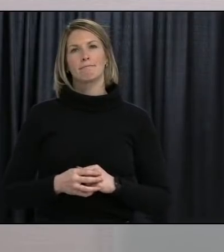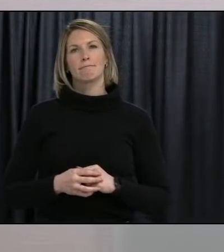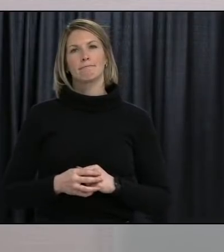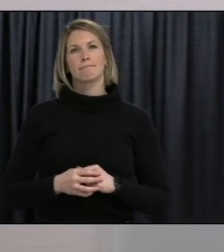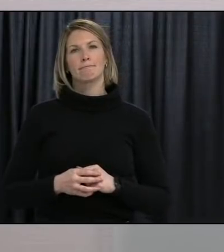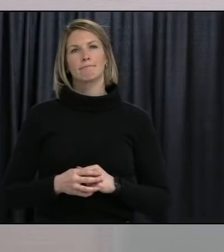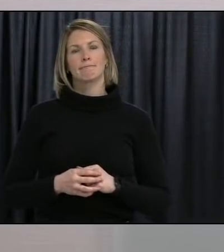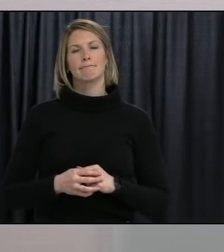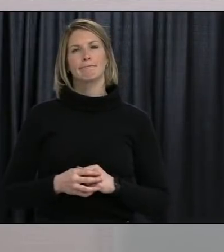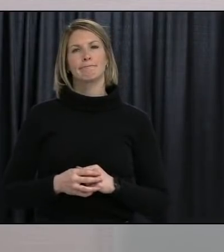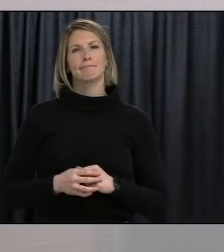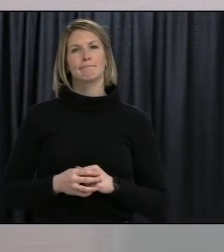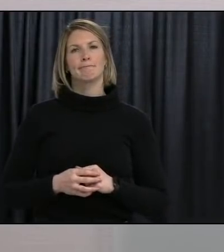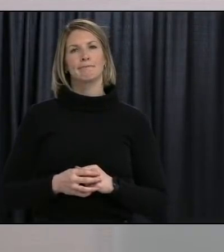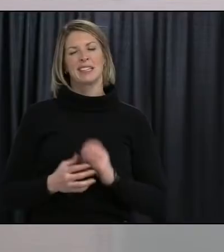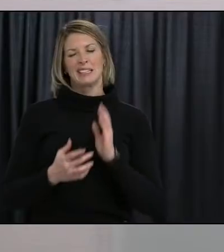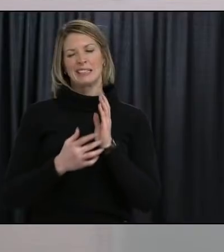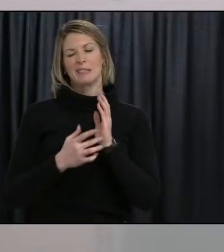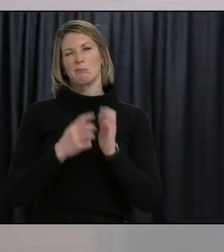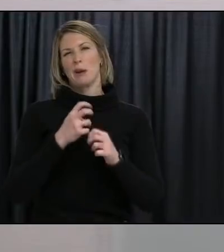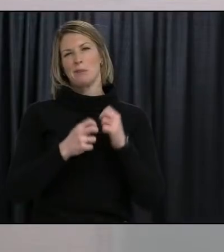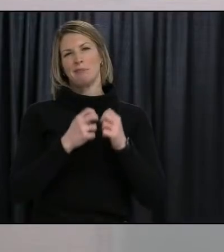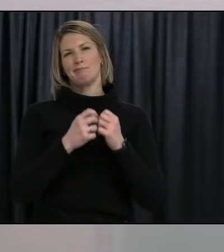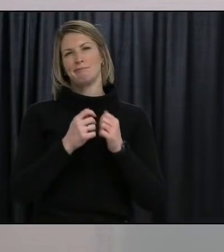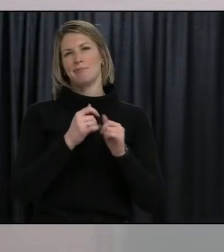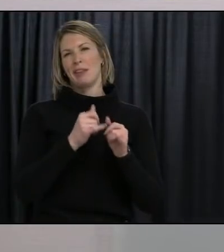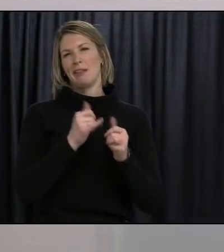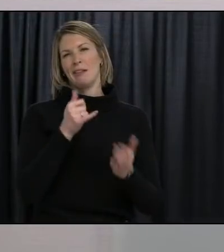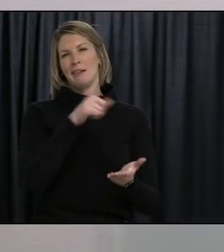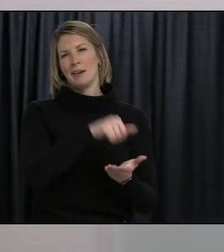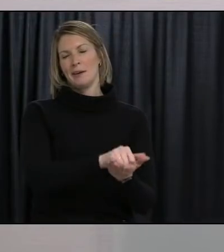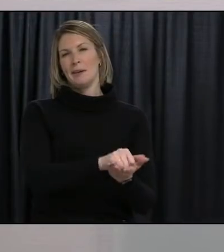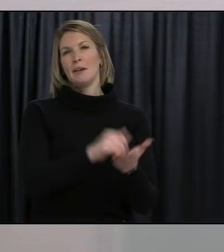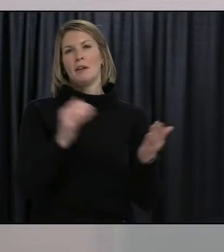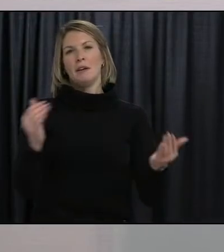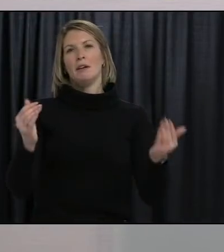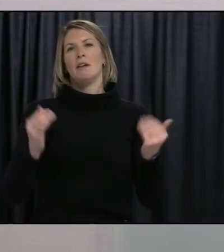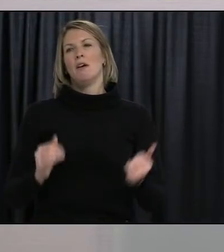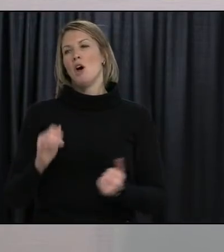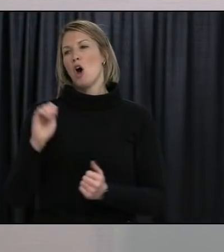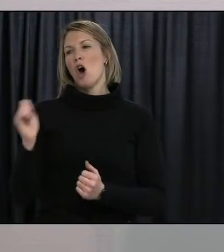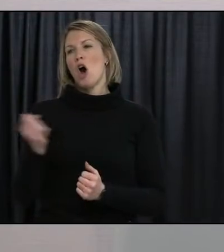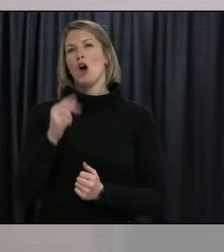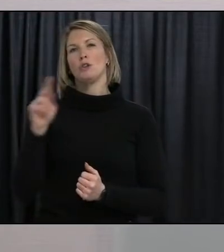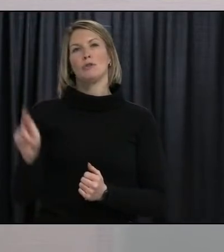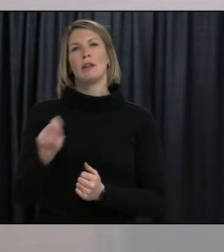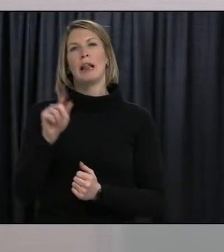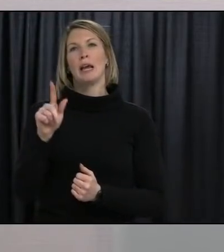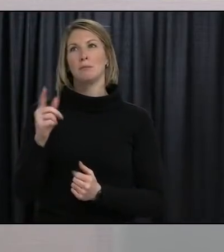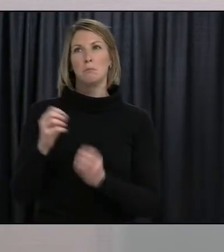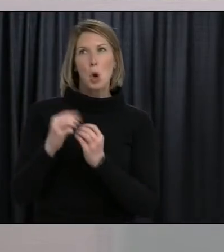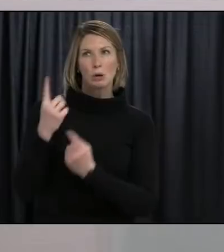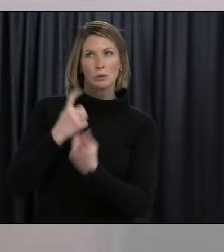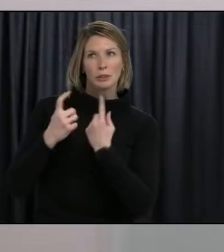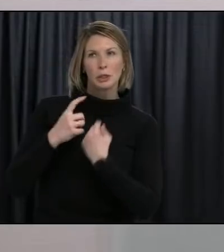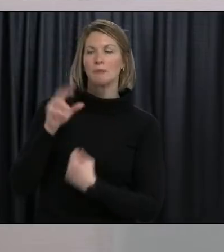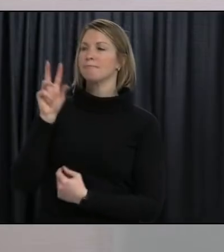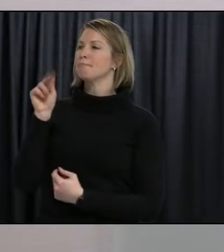Unfortunately, might have lost Barb again. I'll move on. Elizabeth Whitten, All Newfoundland and Labrador. Do you have a final question? No, I'm good.